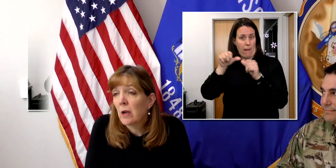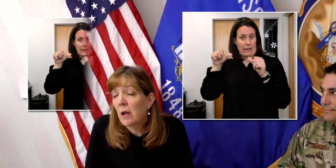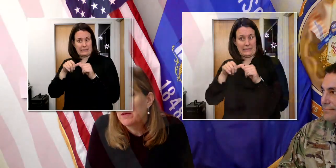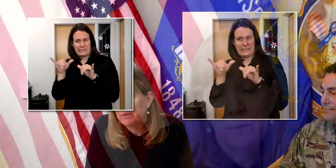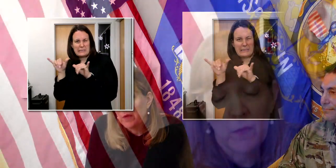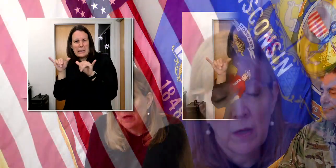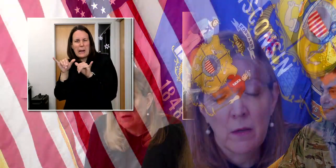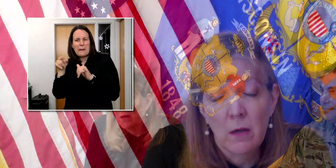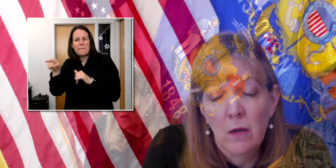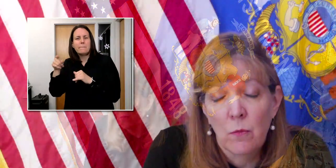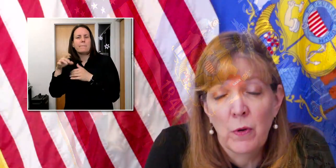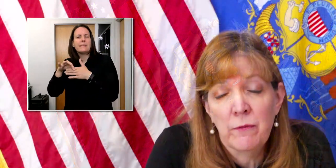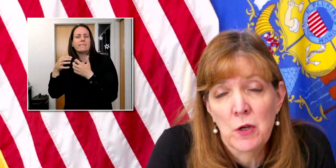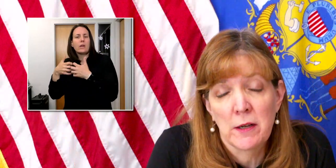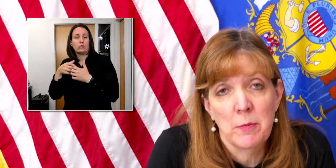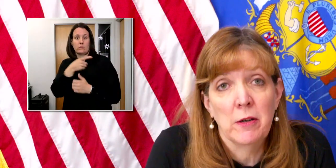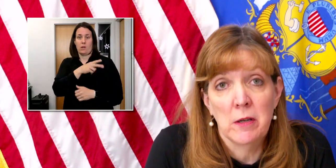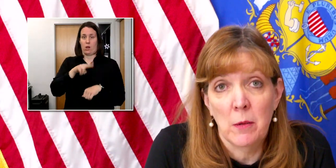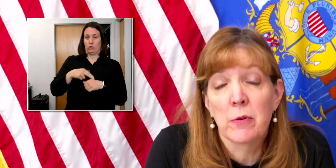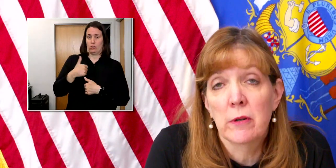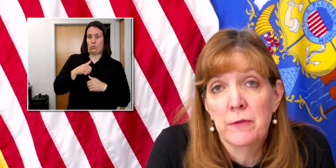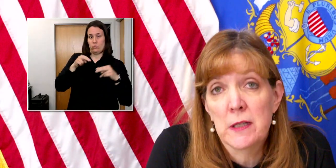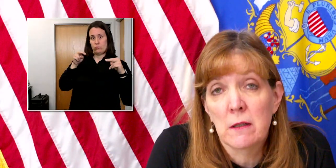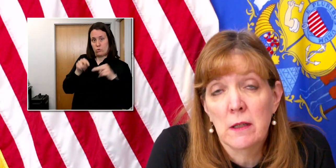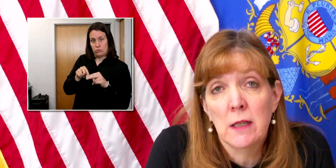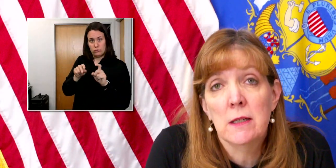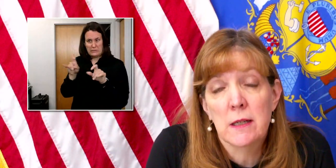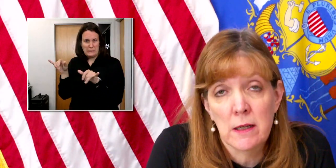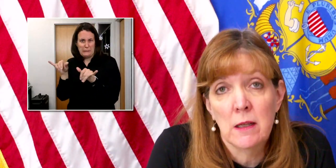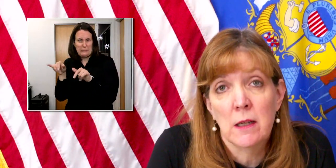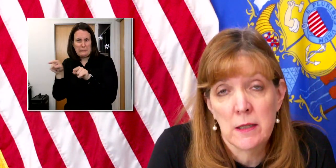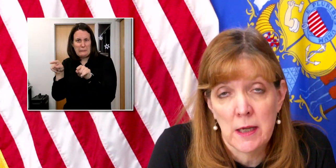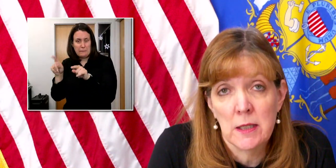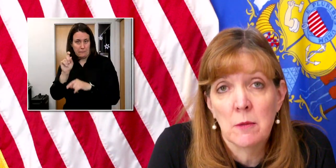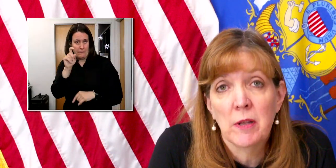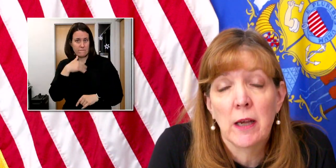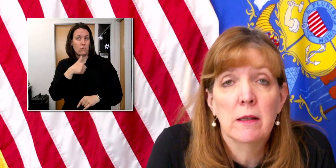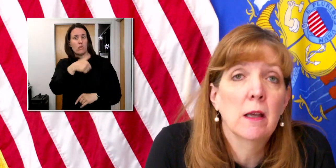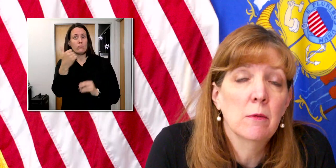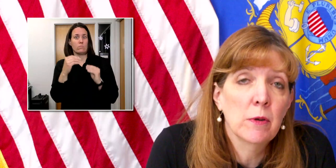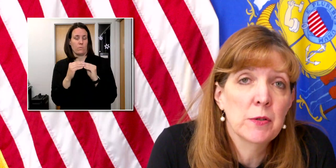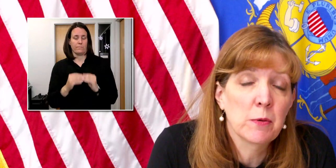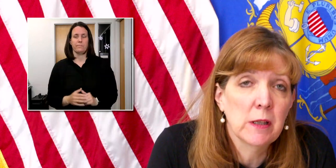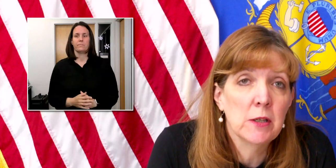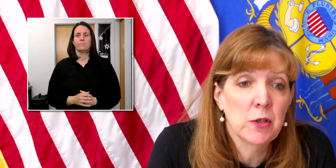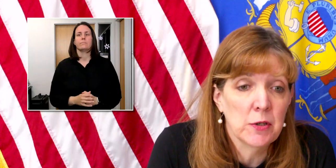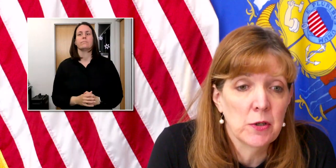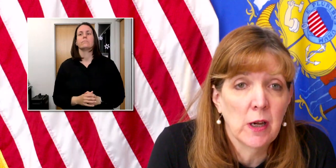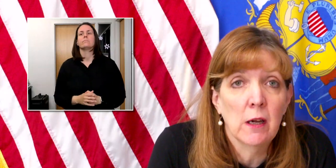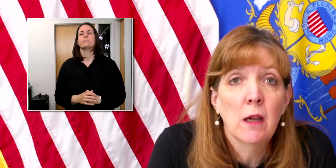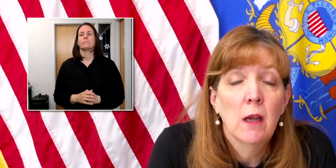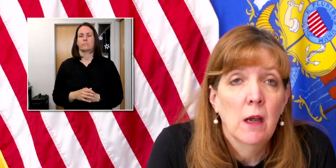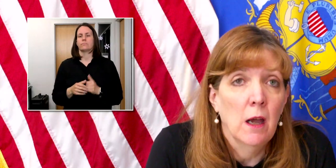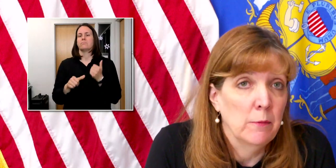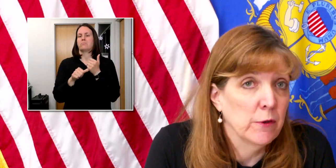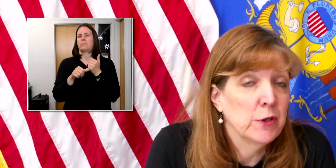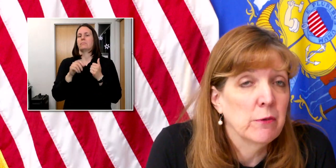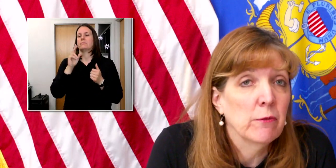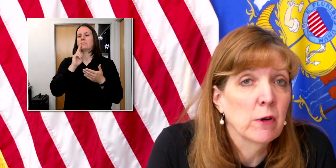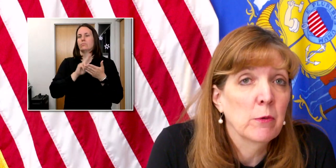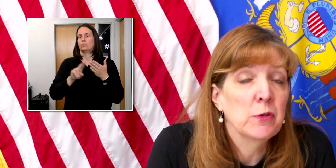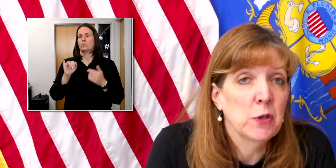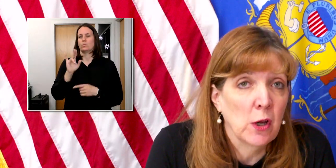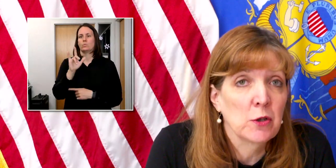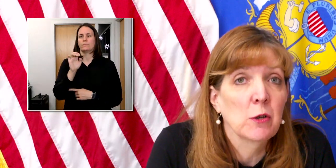Sure. We've talked about a number of facilities in the testing plan that was released yesterday. First